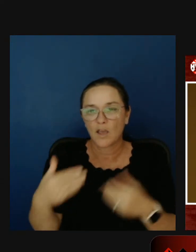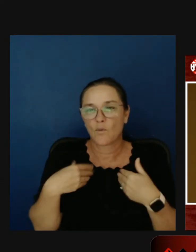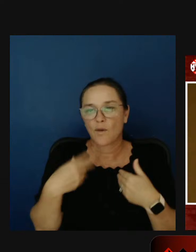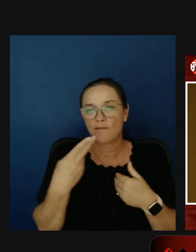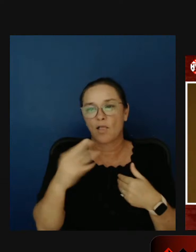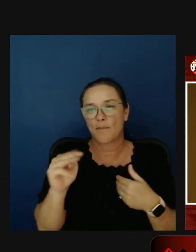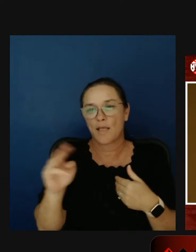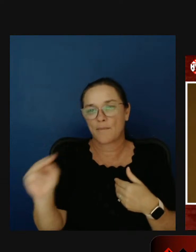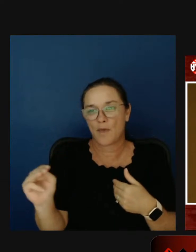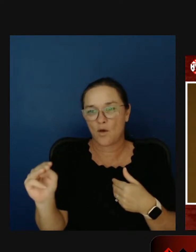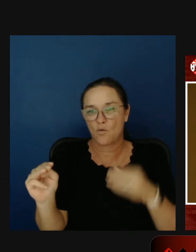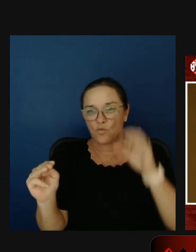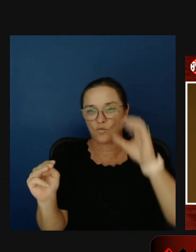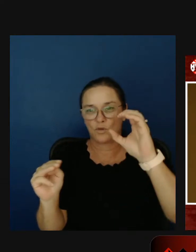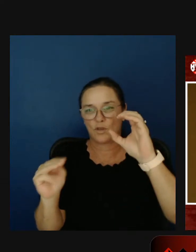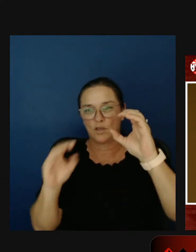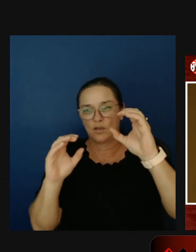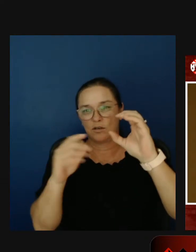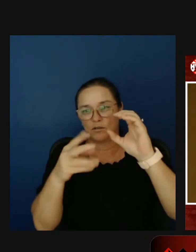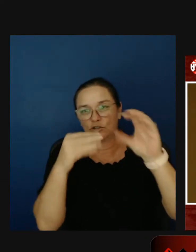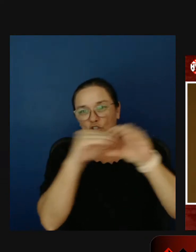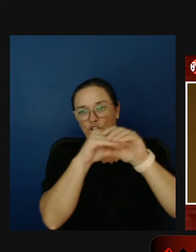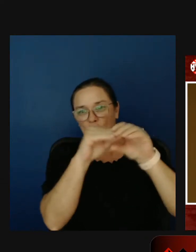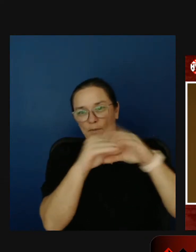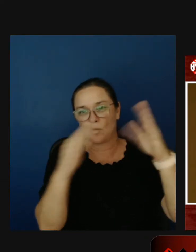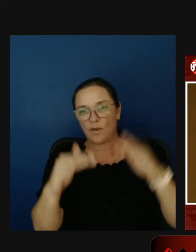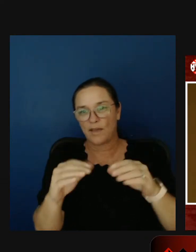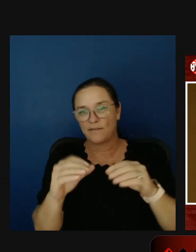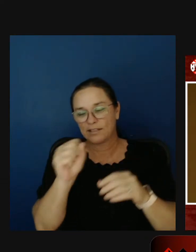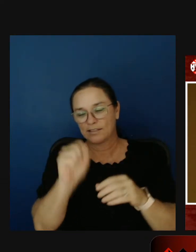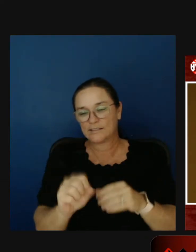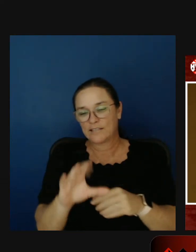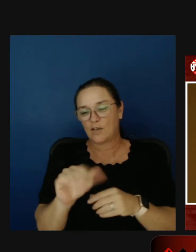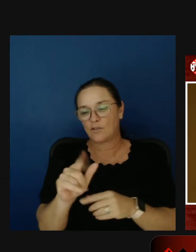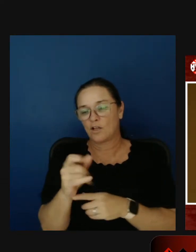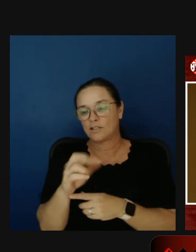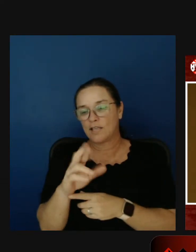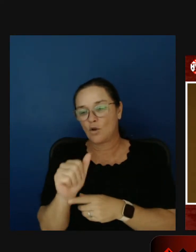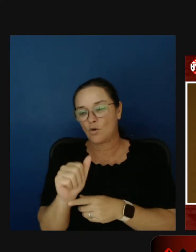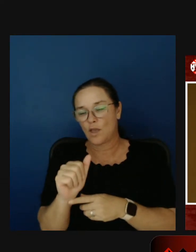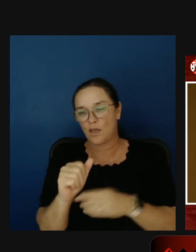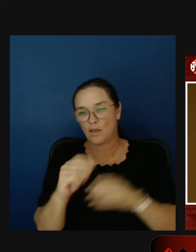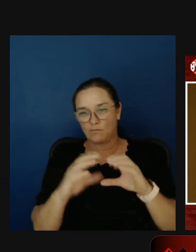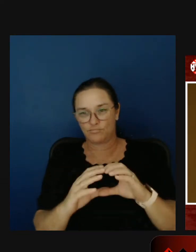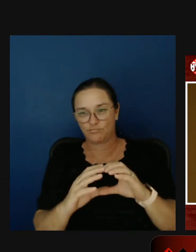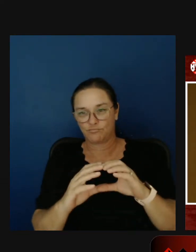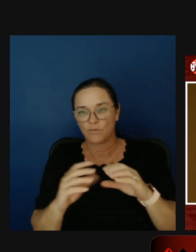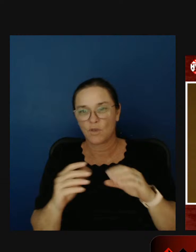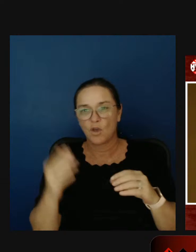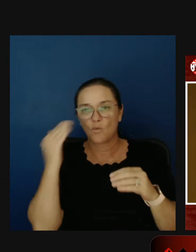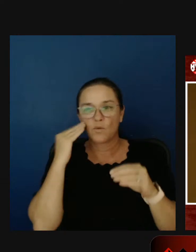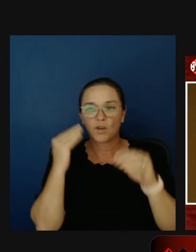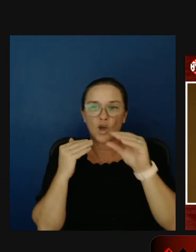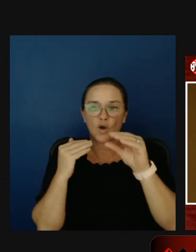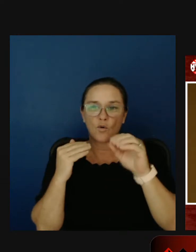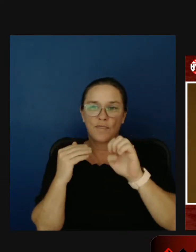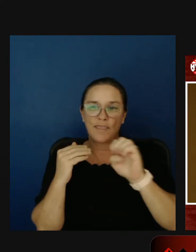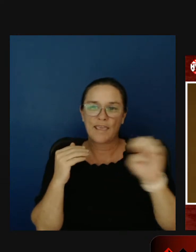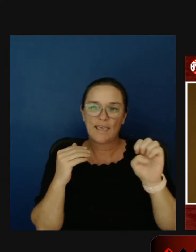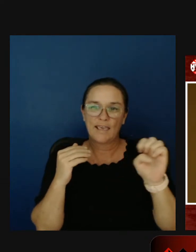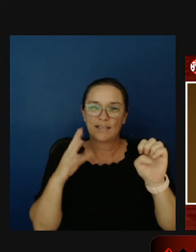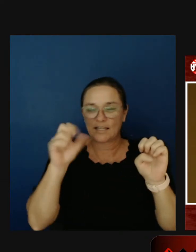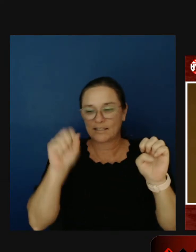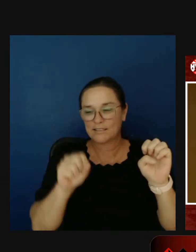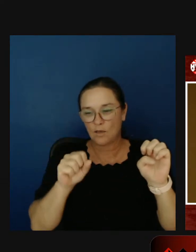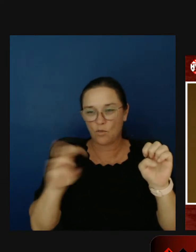Halema'u magma chamber. We know we've got a South Caldera source as well. We know a lot of eruptions occur in the East Rift Zone and the Southwest